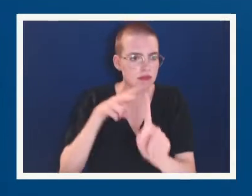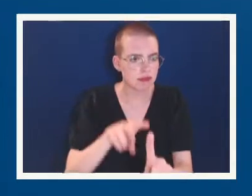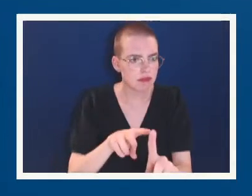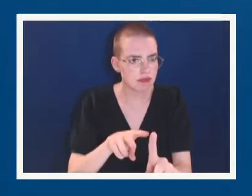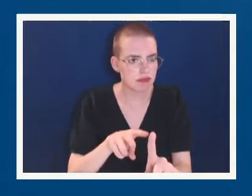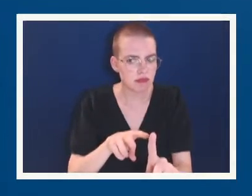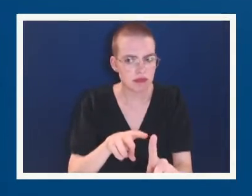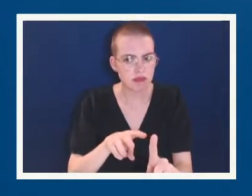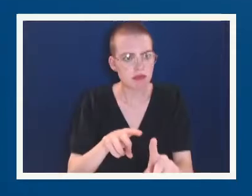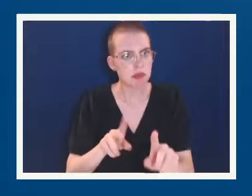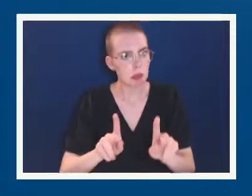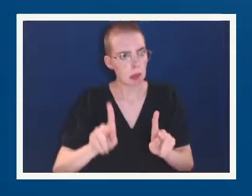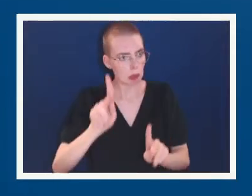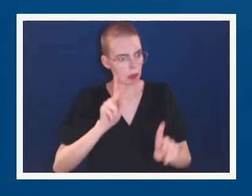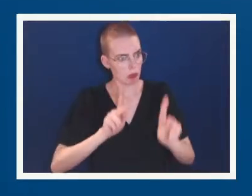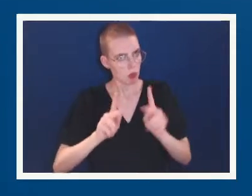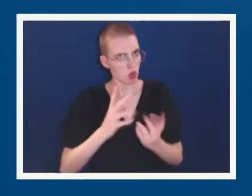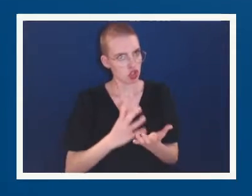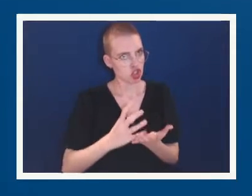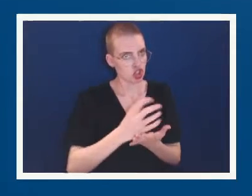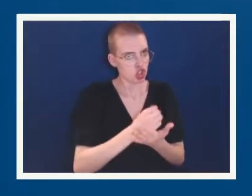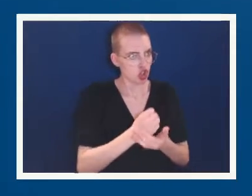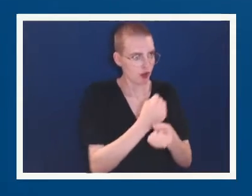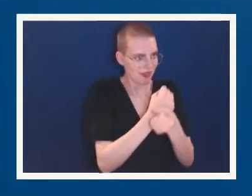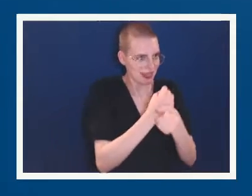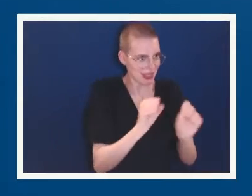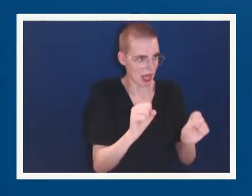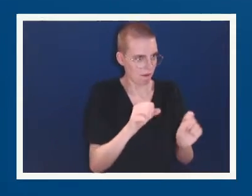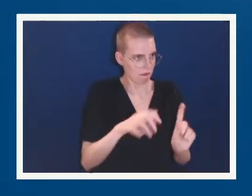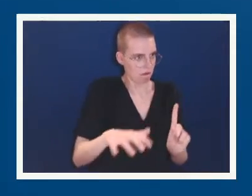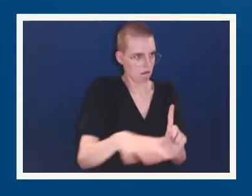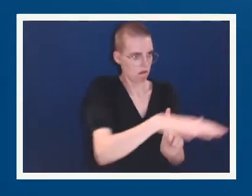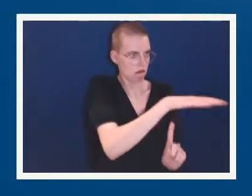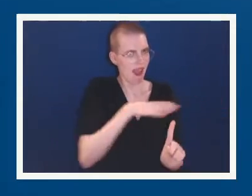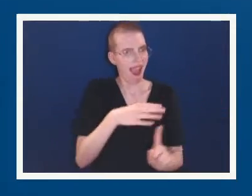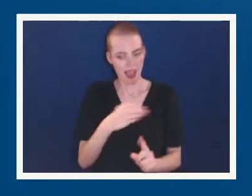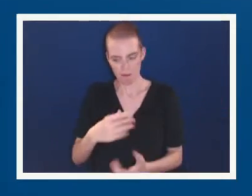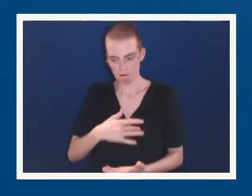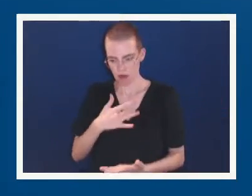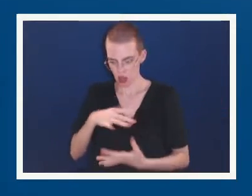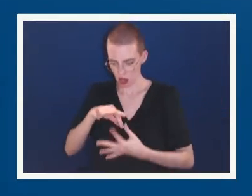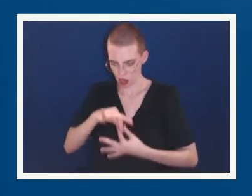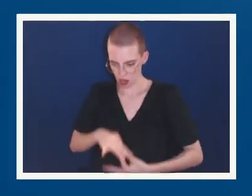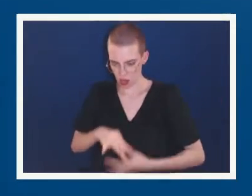be safe and feel safe in their communities.